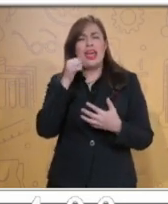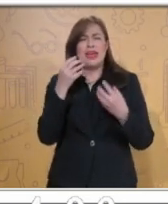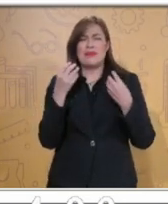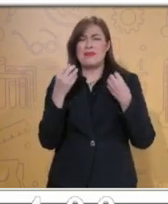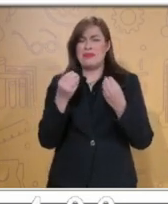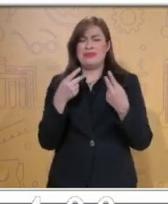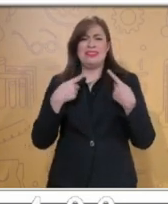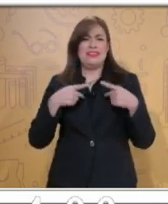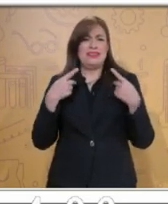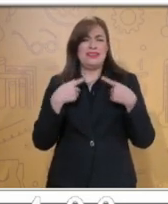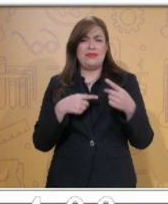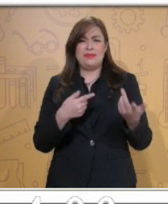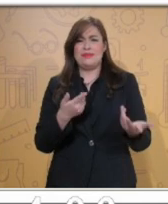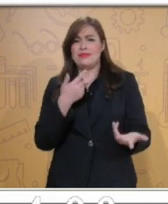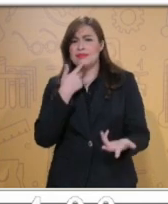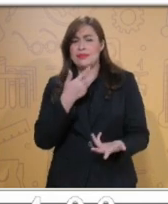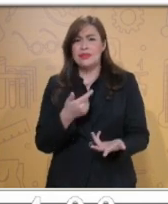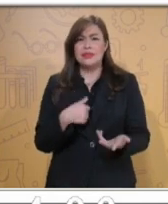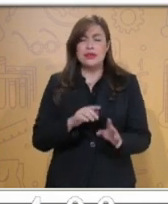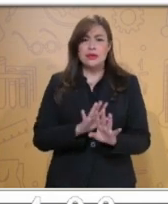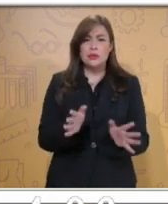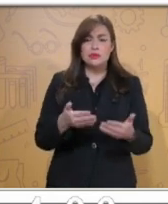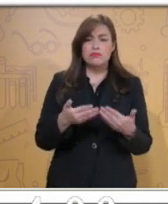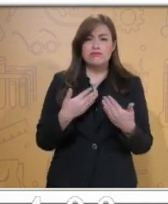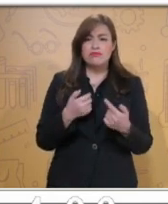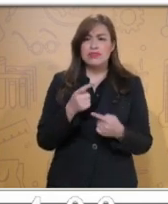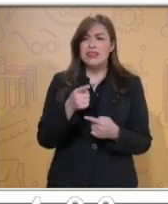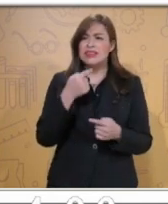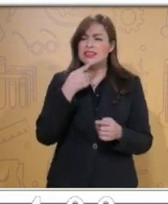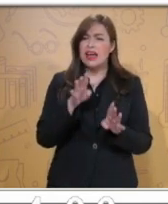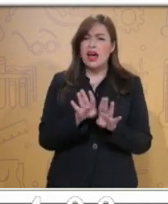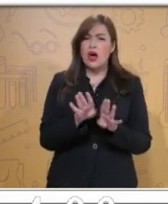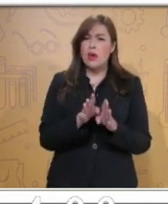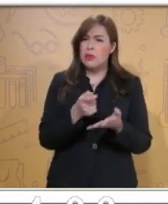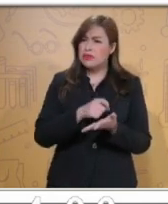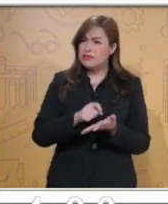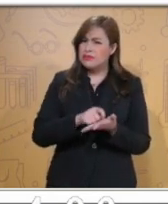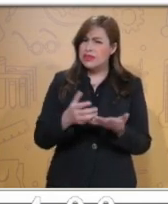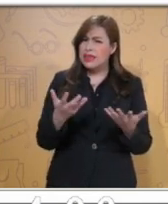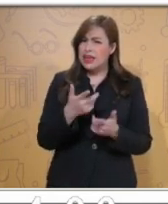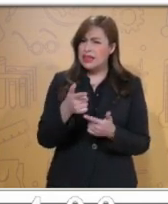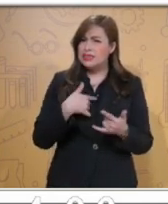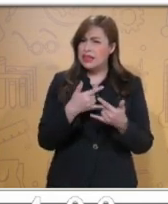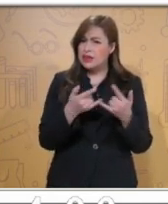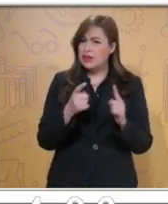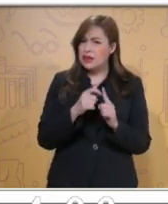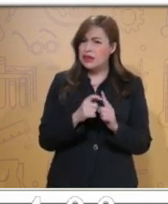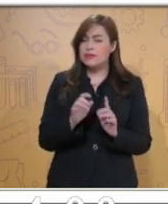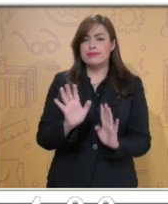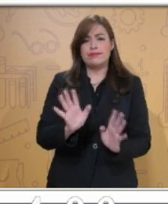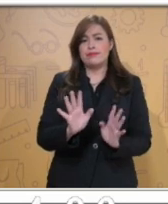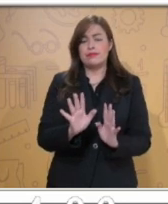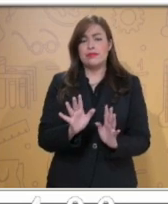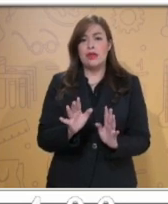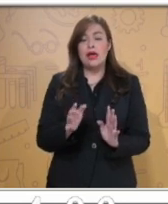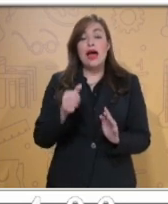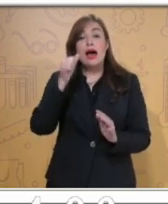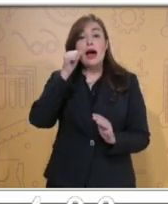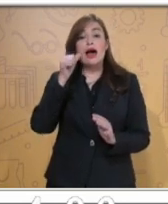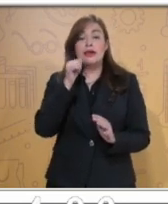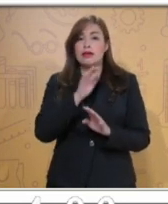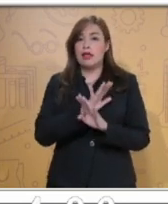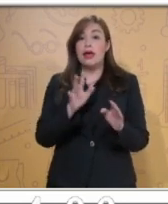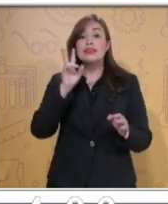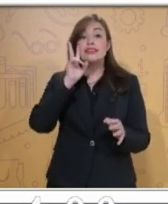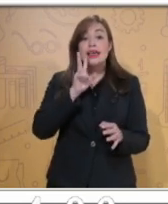thought that we were going to create a comic. No, the class of yesterday, the last class, was to review the